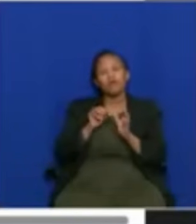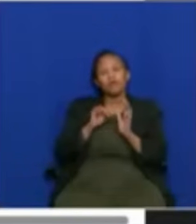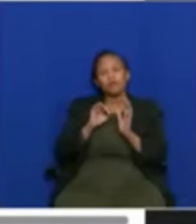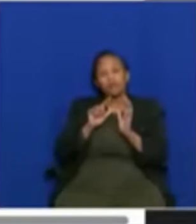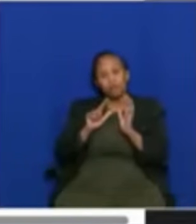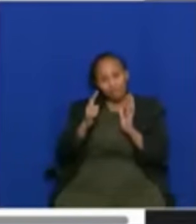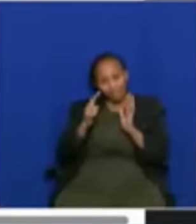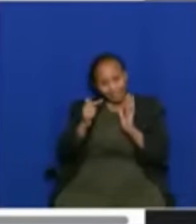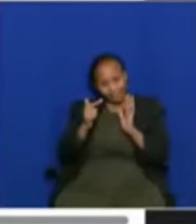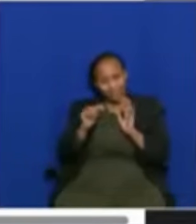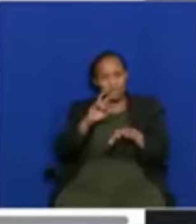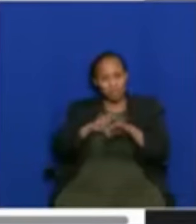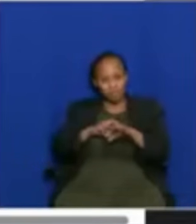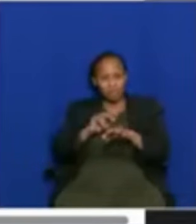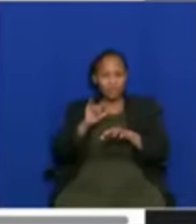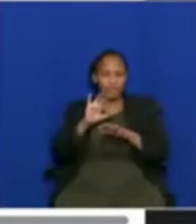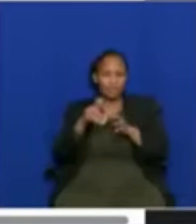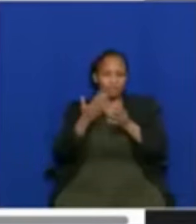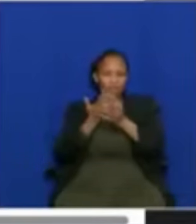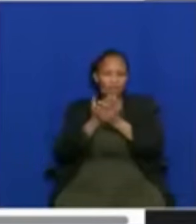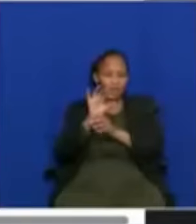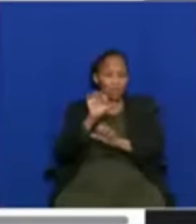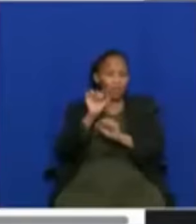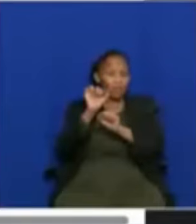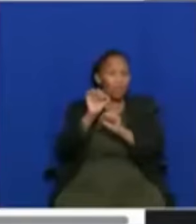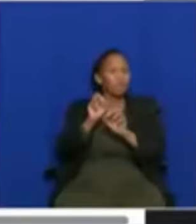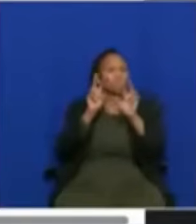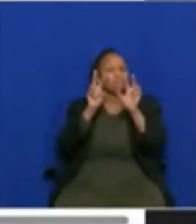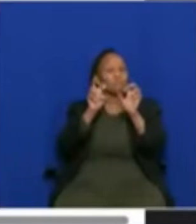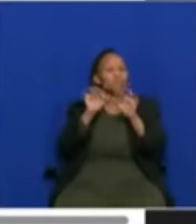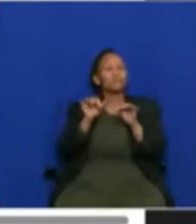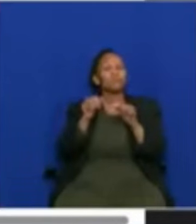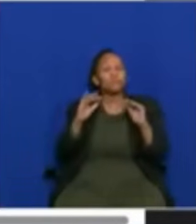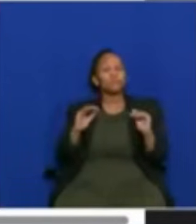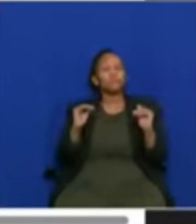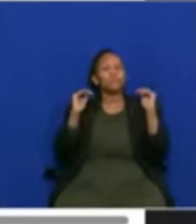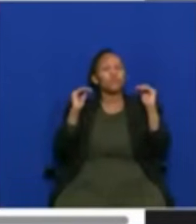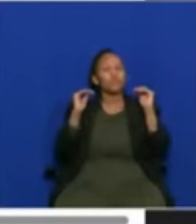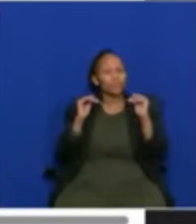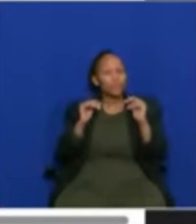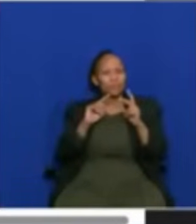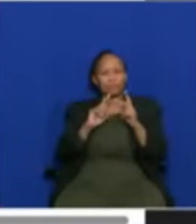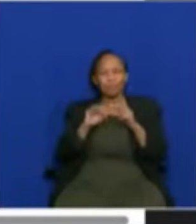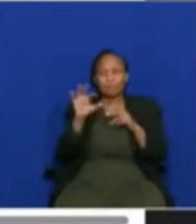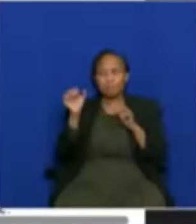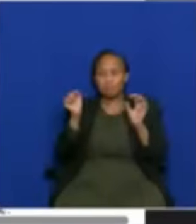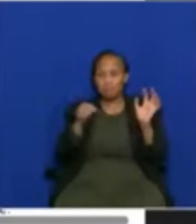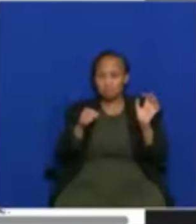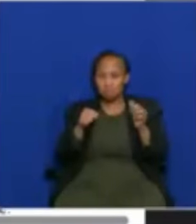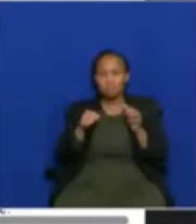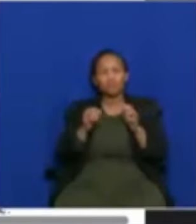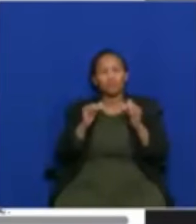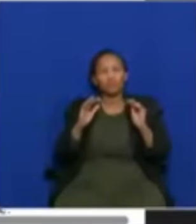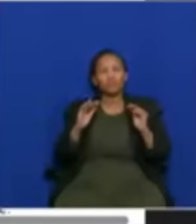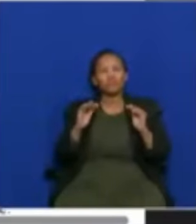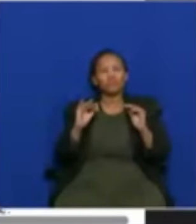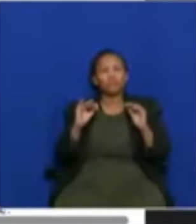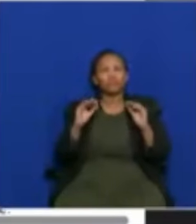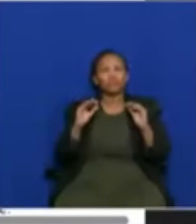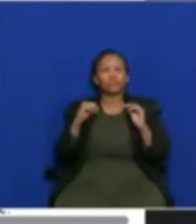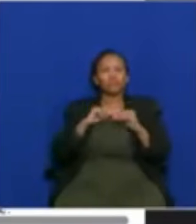and documents regarding the promotions, appointments of the following senior officers: Kumalo, Lushaba, Madondo,